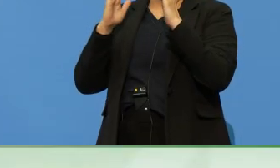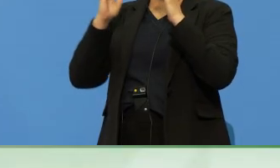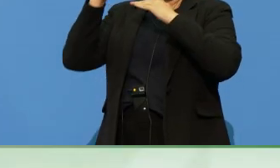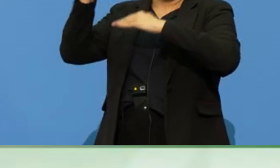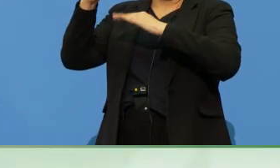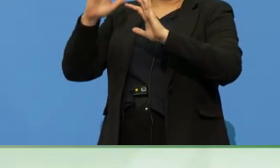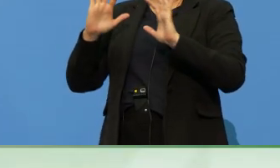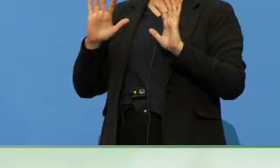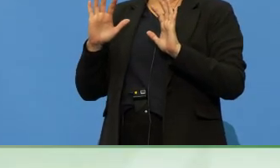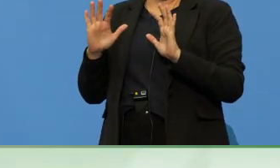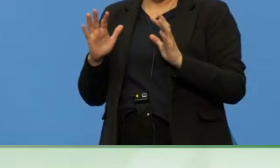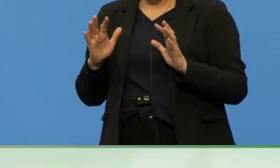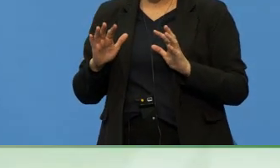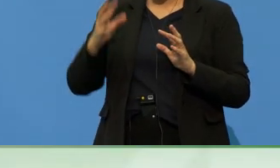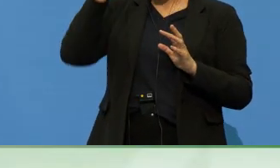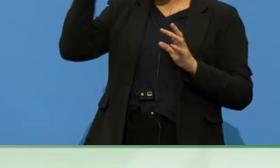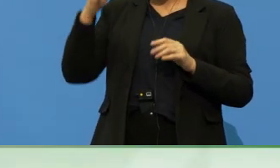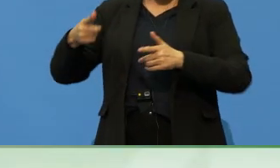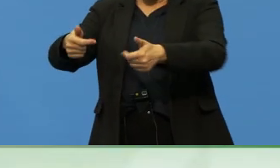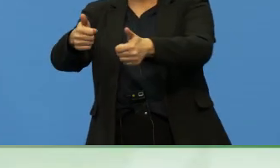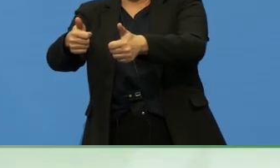it was enough, but